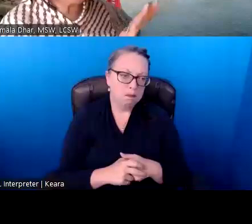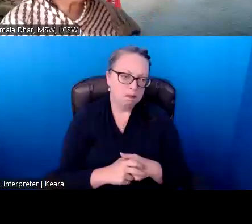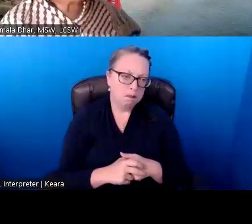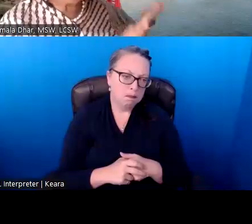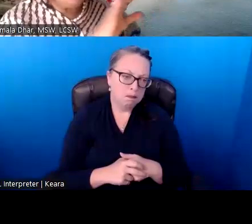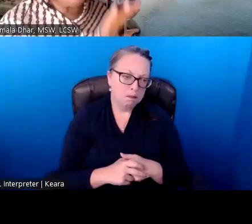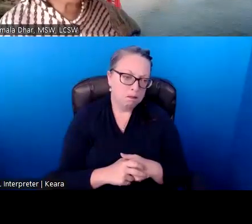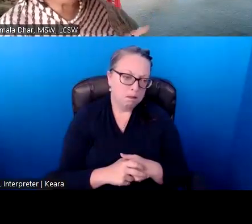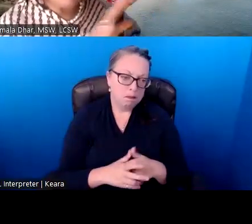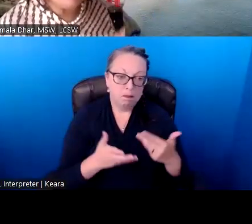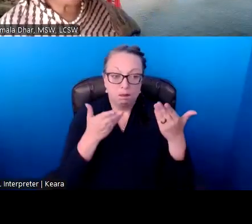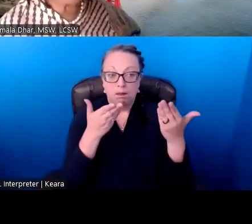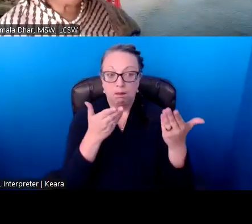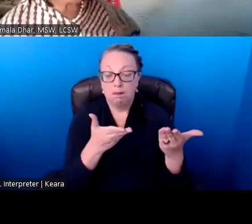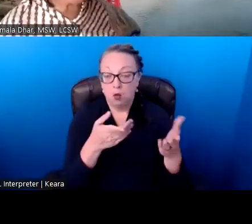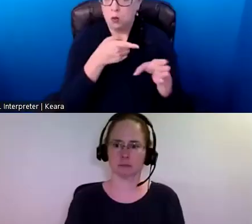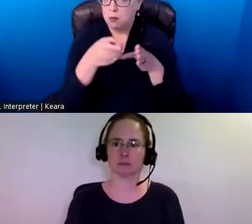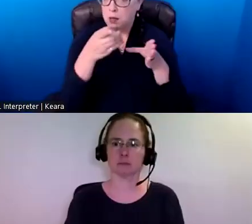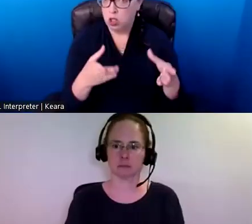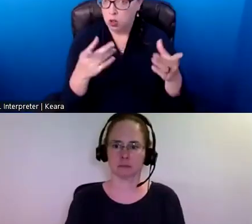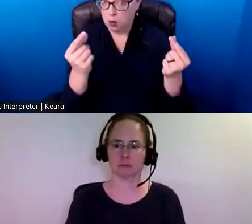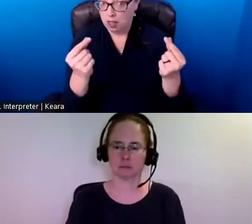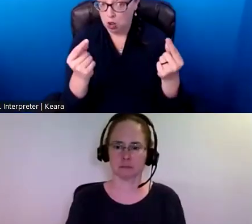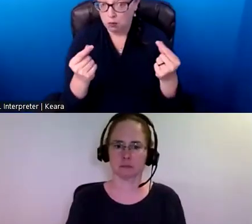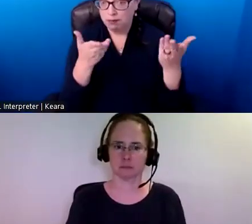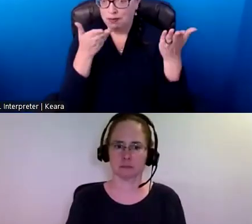And this is what those 24 specialists do.